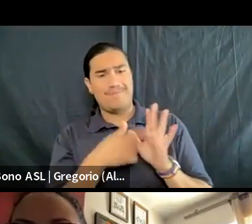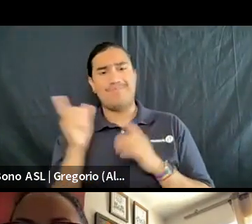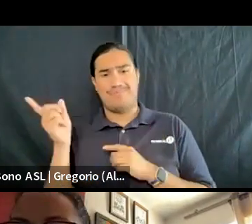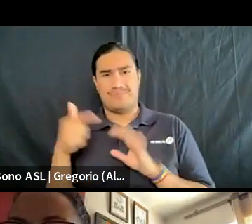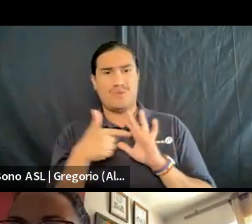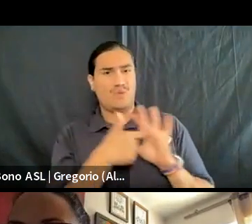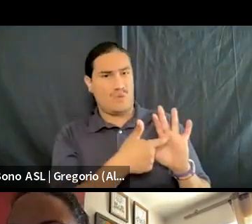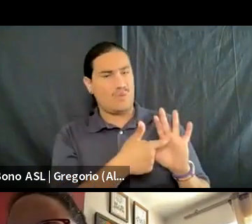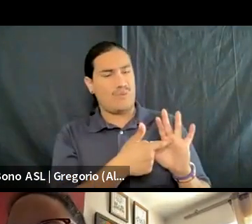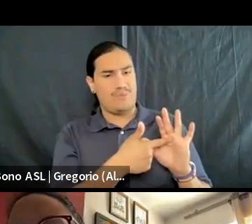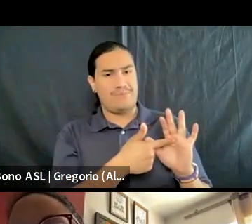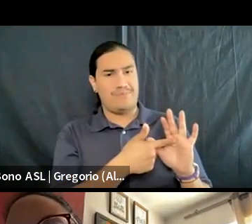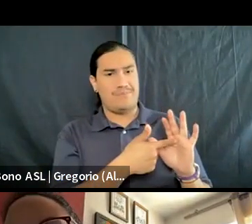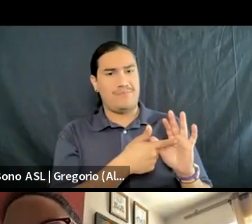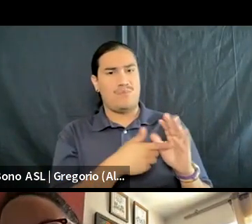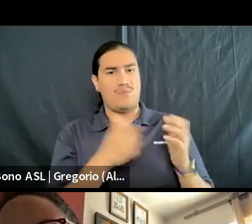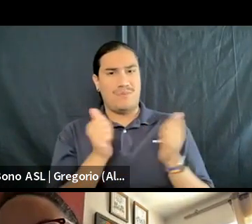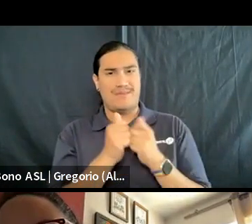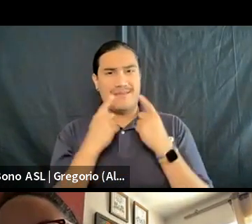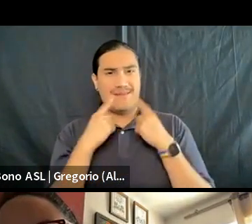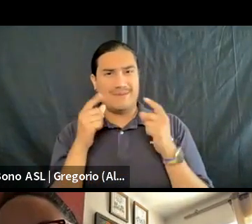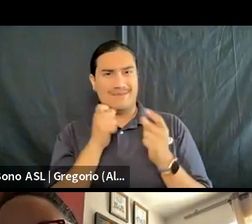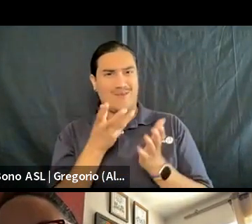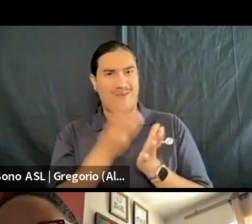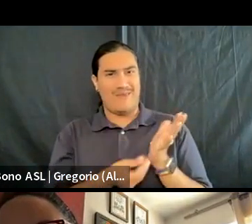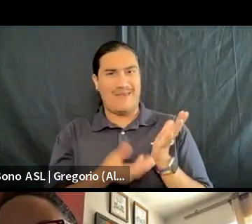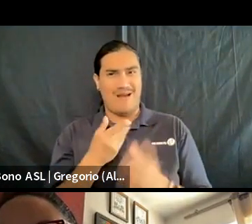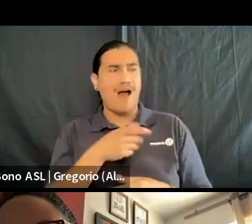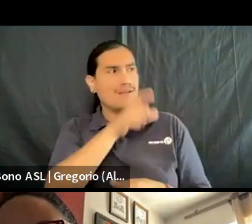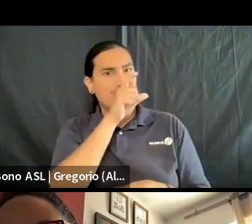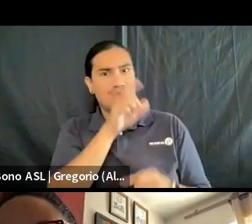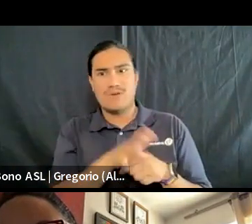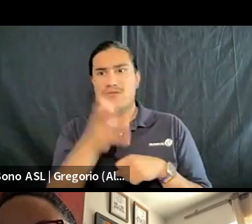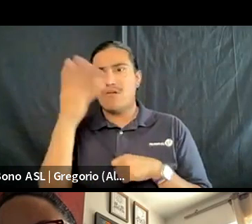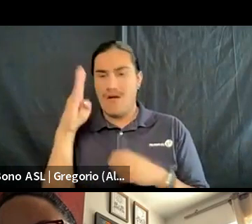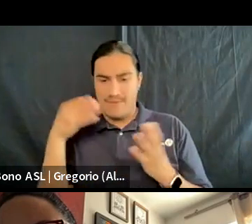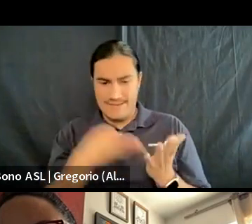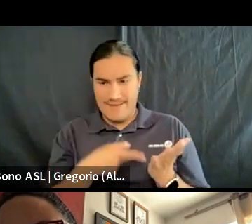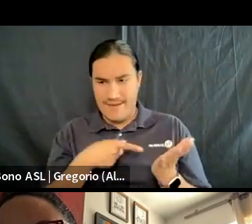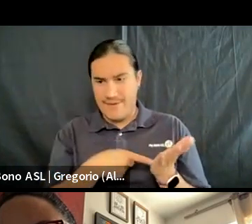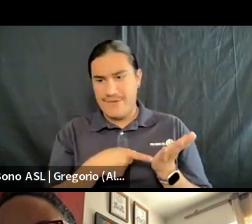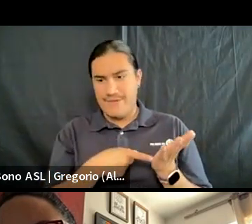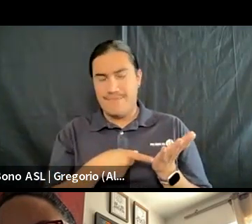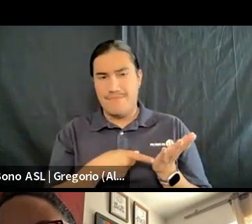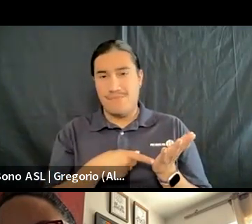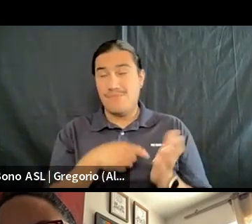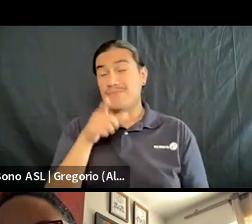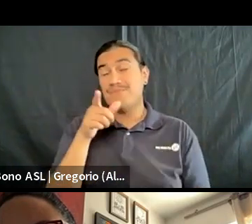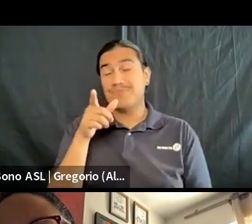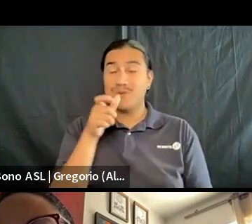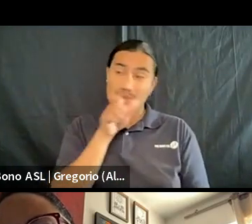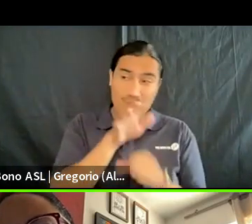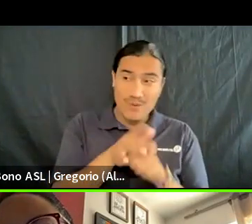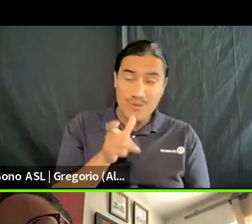sister the phone, but the announcement isn't there. I swear to God it was there. You swear to whom?